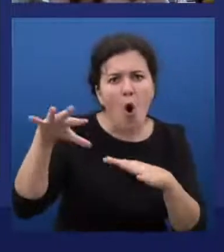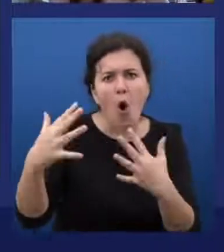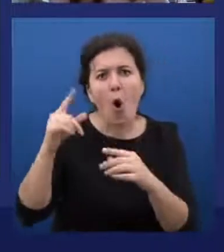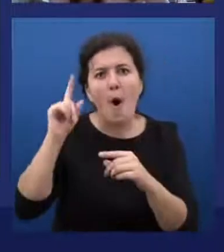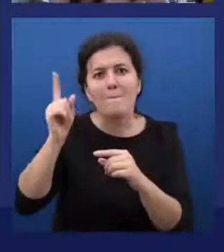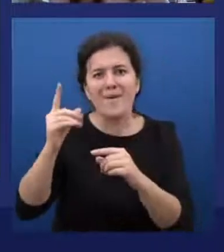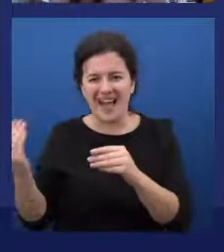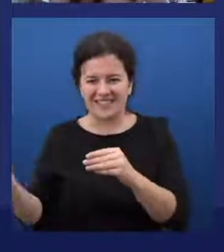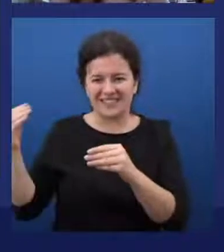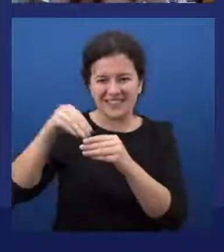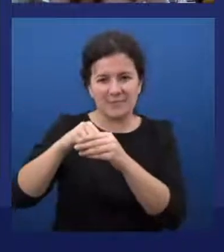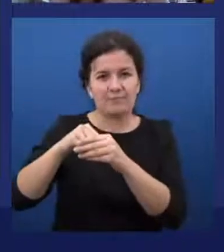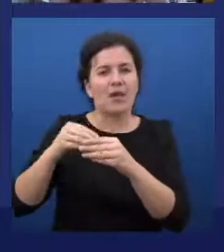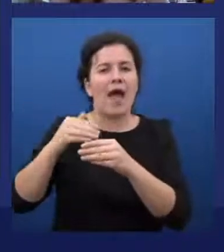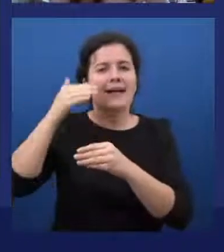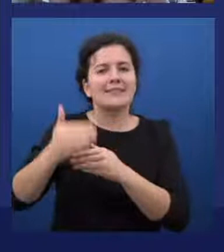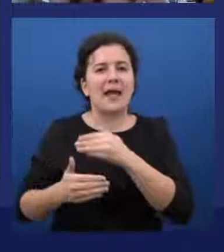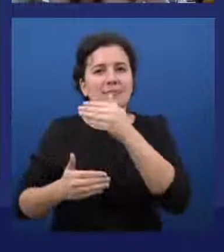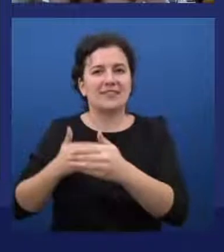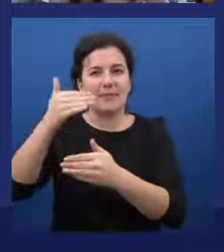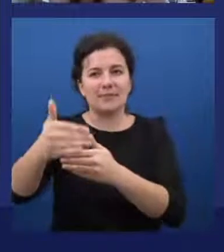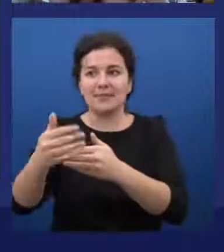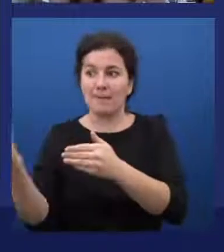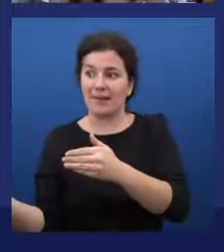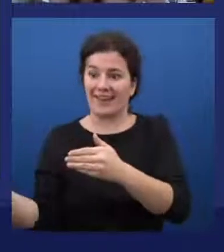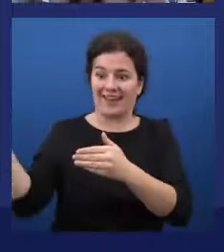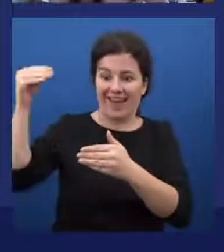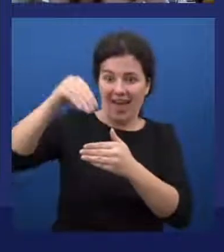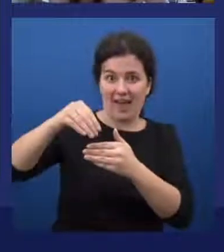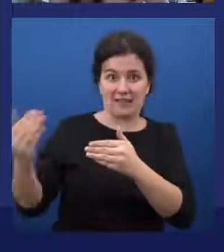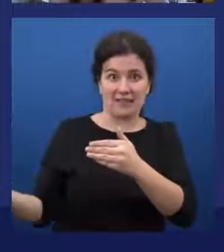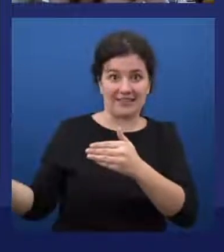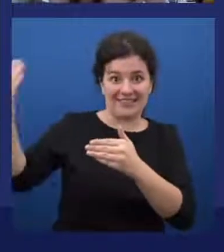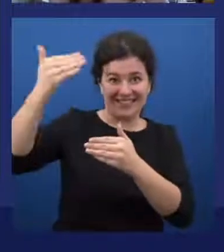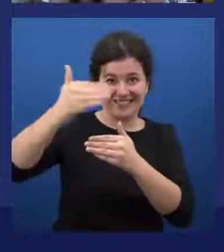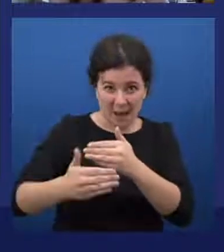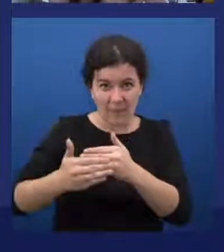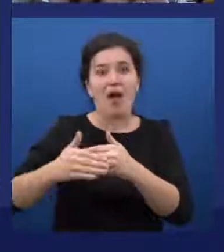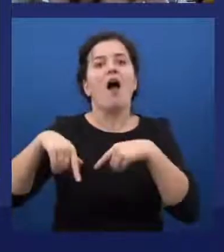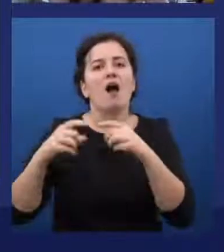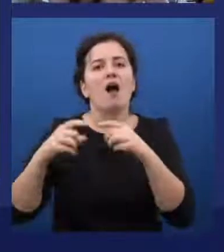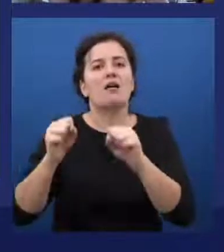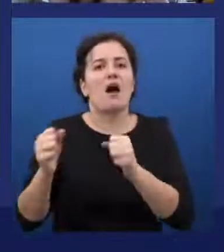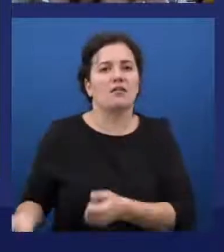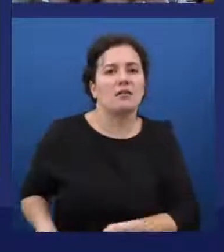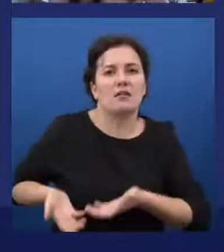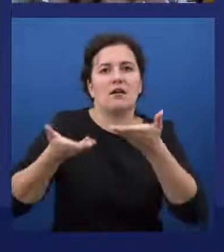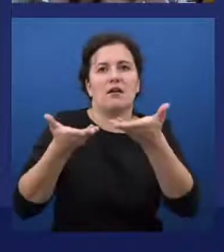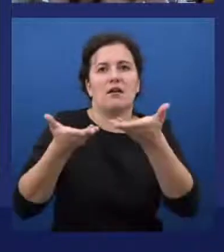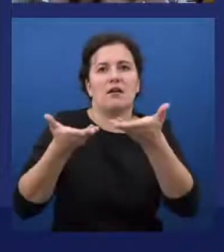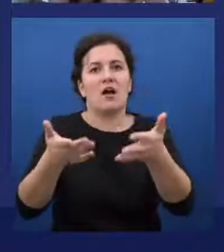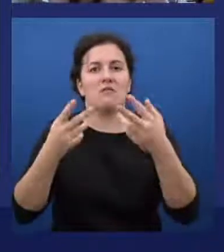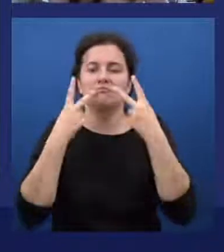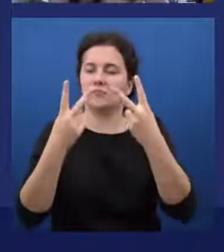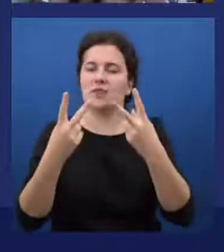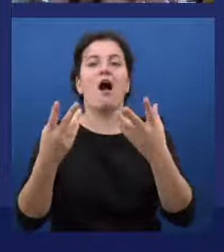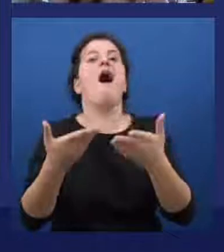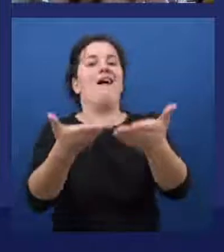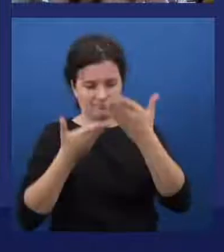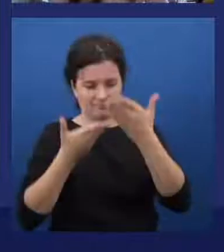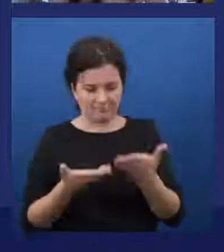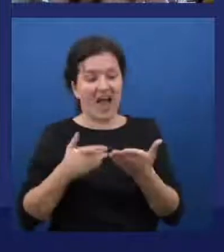can actually send it off to the user, telling him or her, hey, you've got some interesting data in here that's